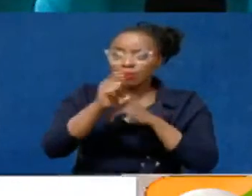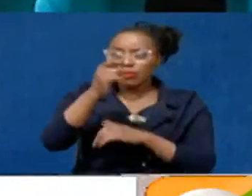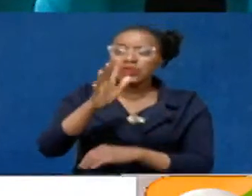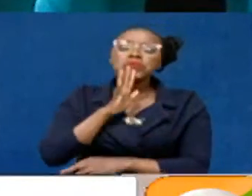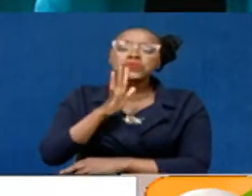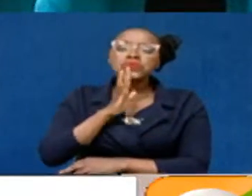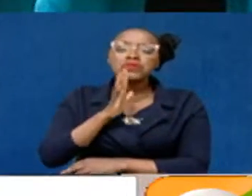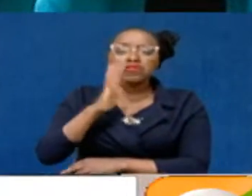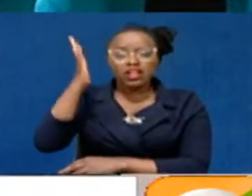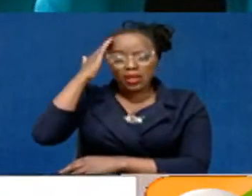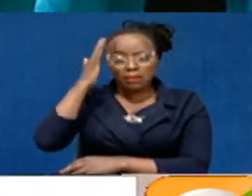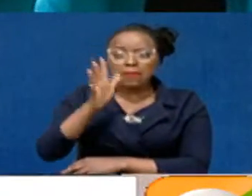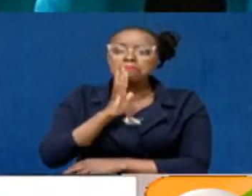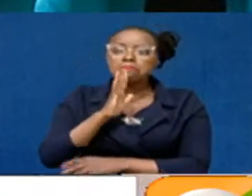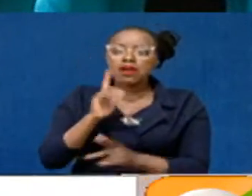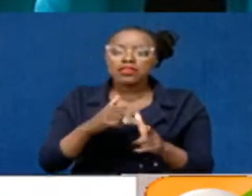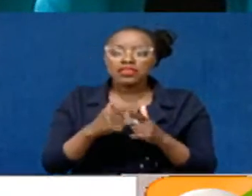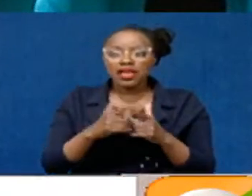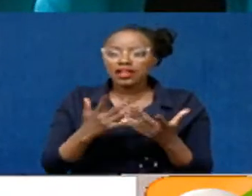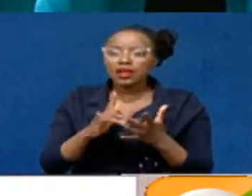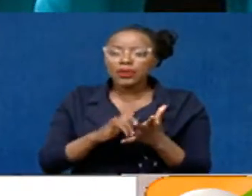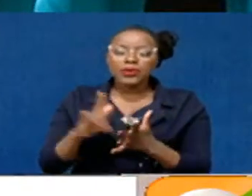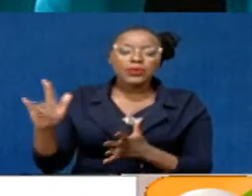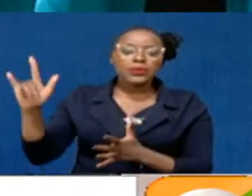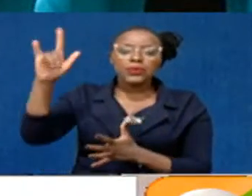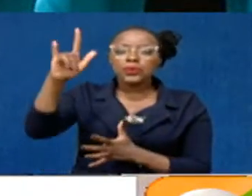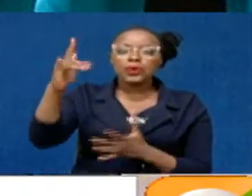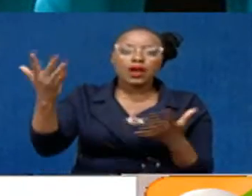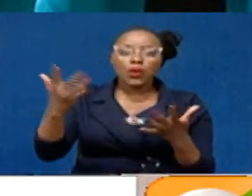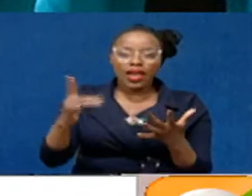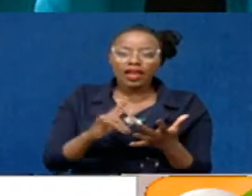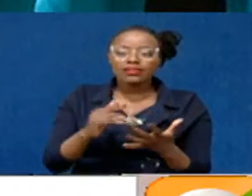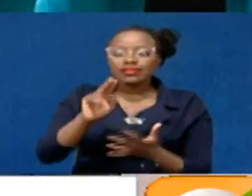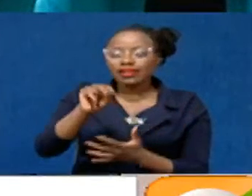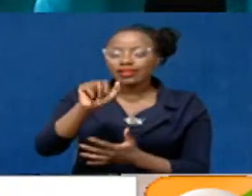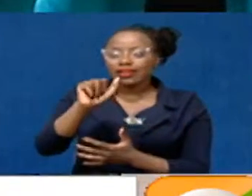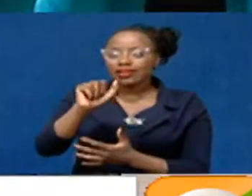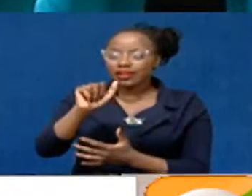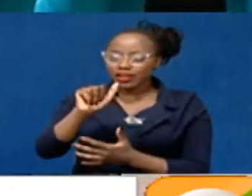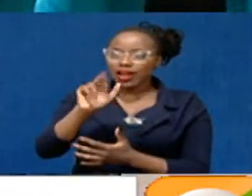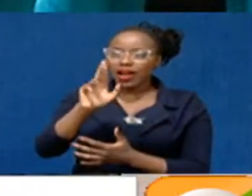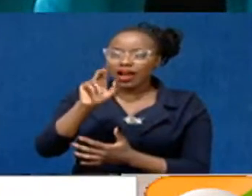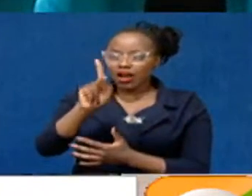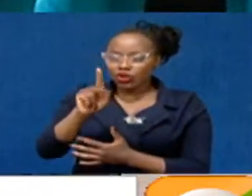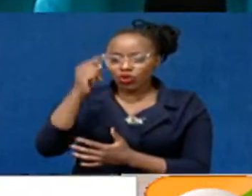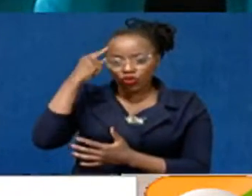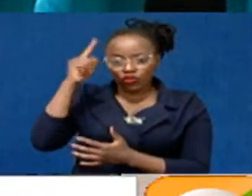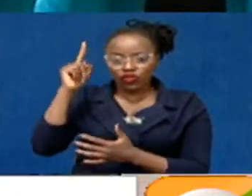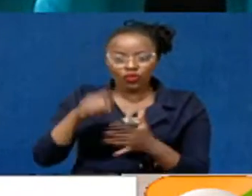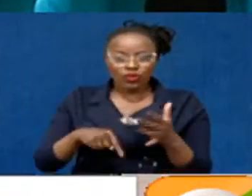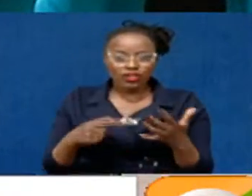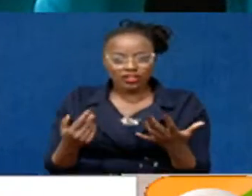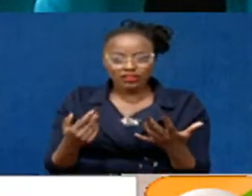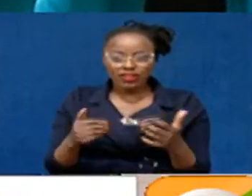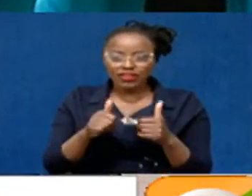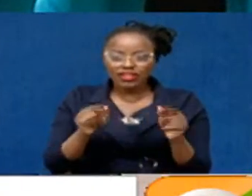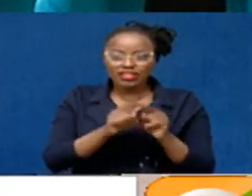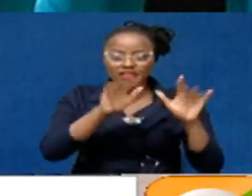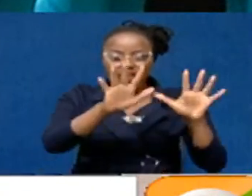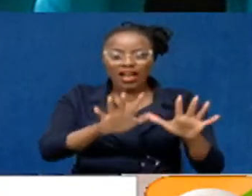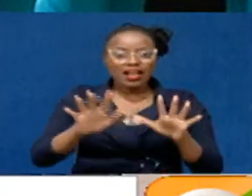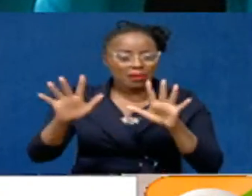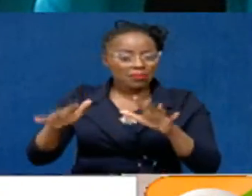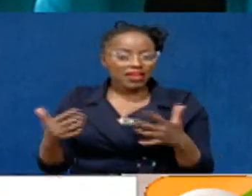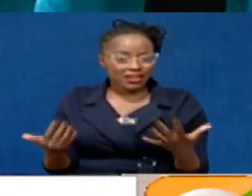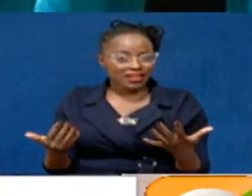addressed. Remember, he spoke and then flew immediately to Narok for, well, a campaign